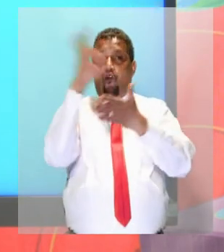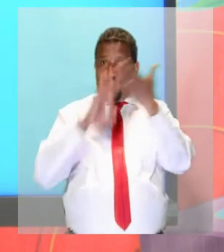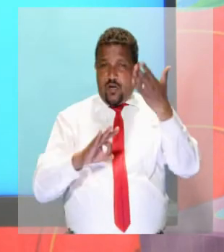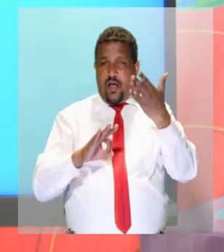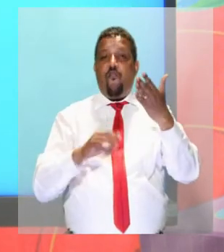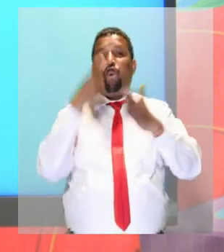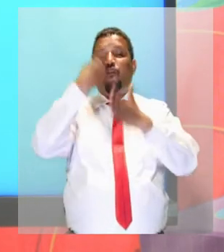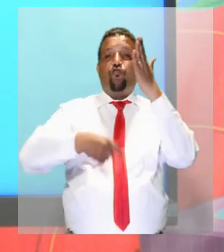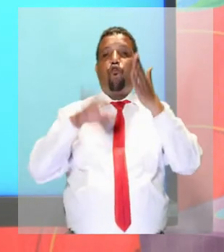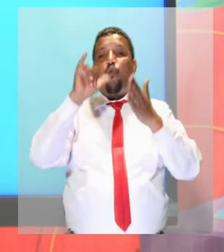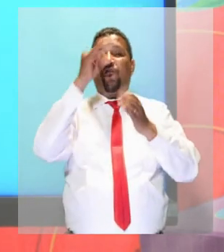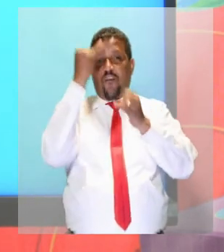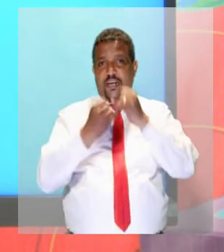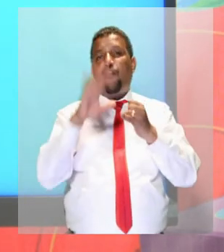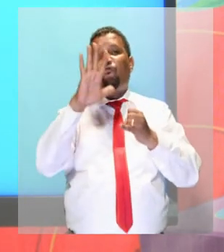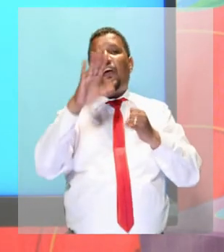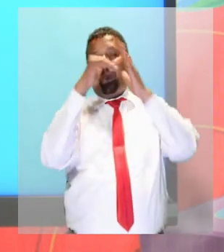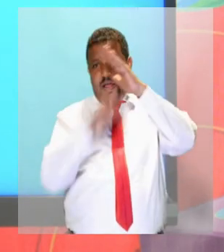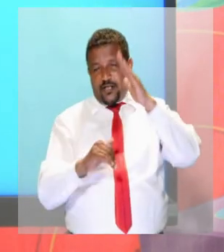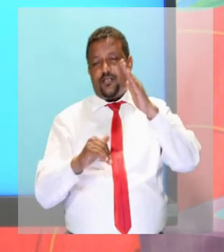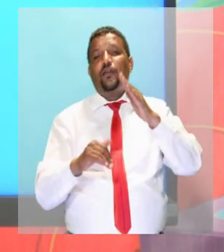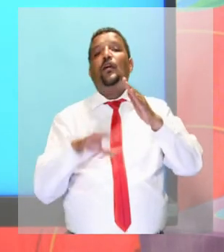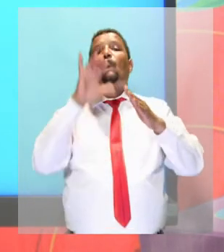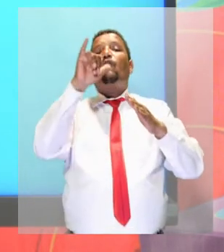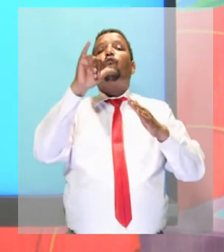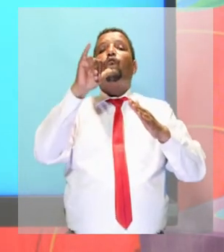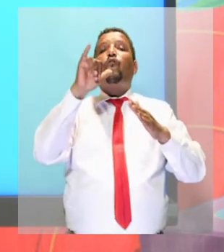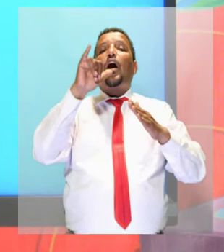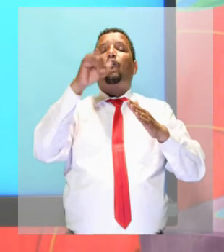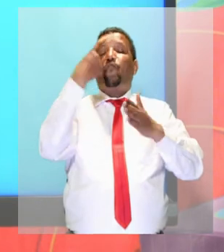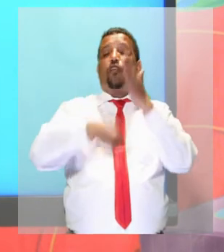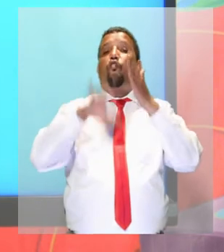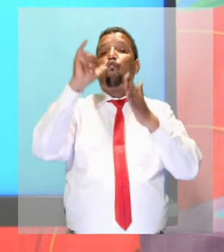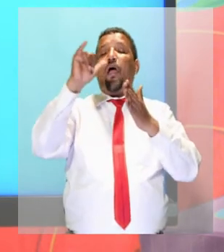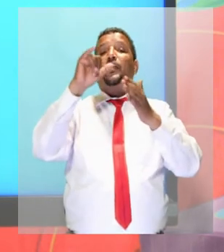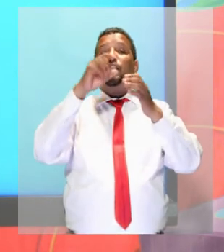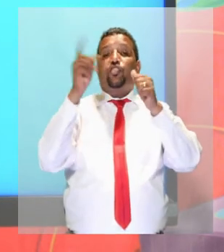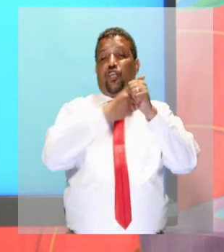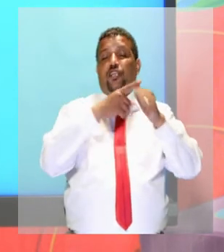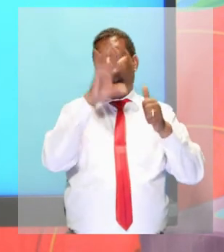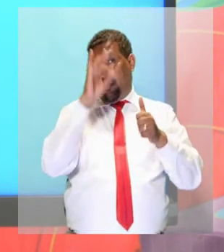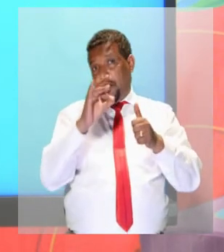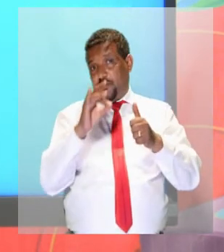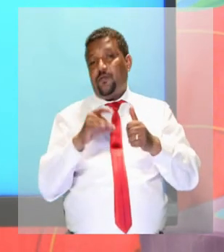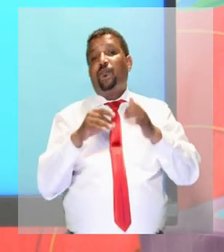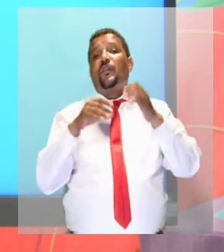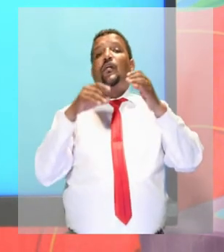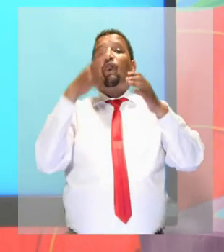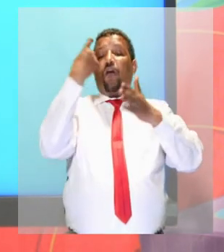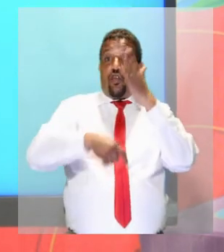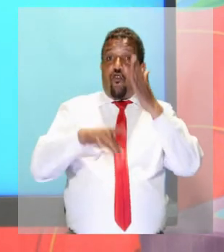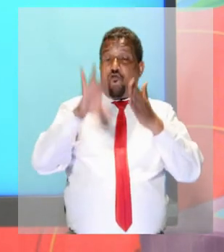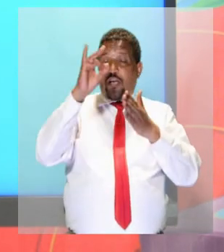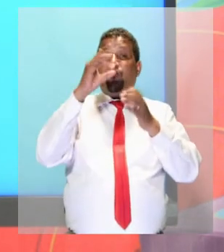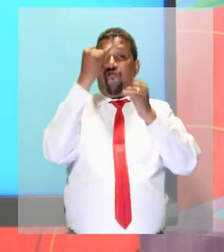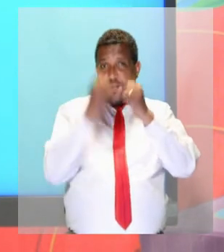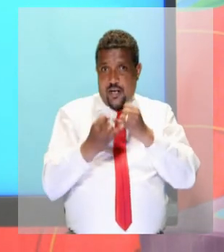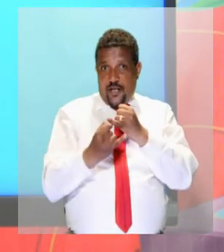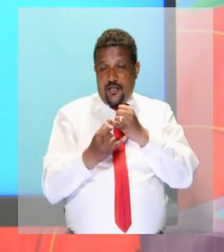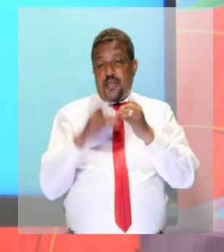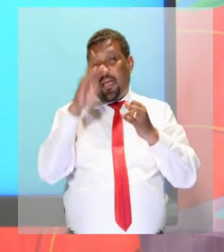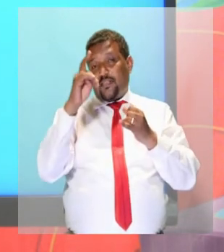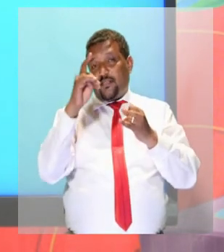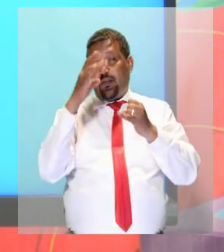y final is 5 minus the value of y initial is 8 divided by the value of x final is 2 minus the value of